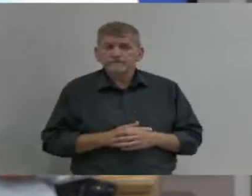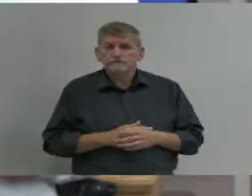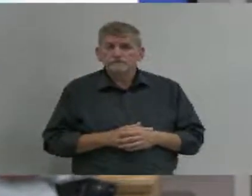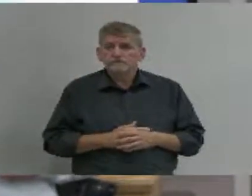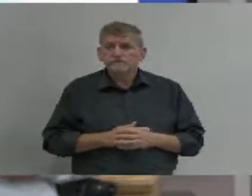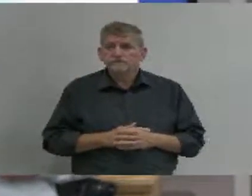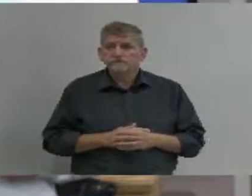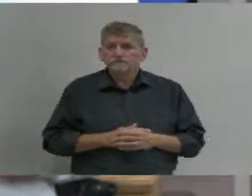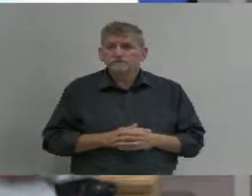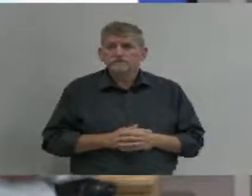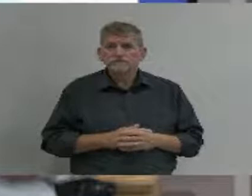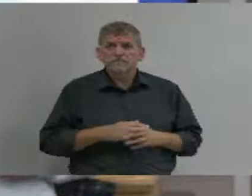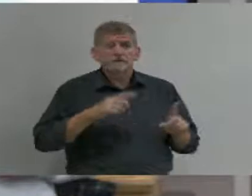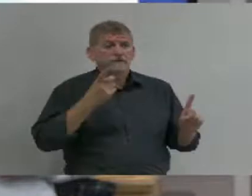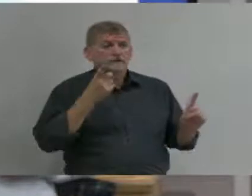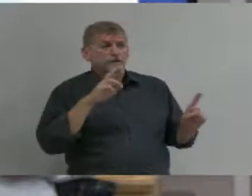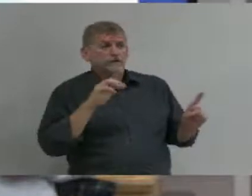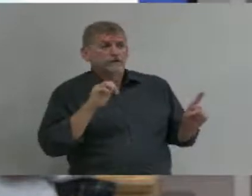And that's